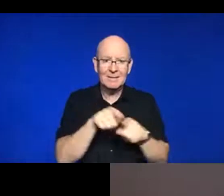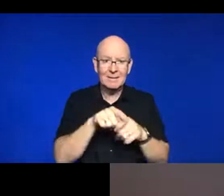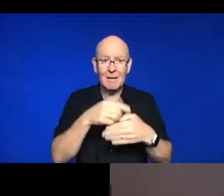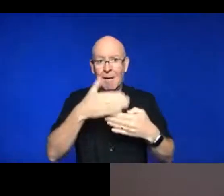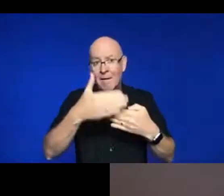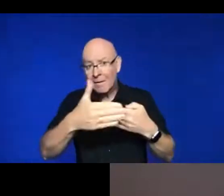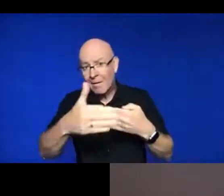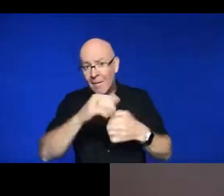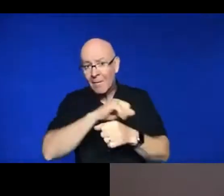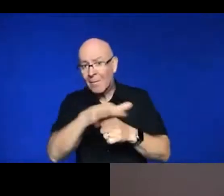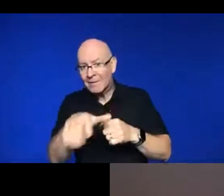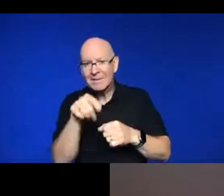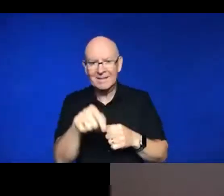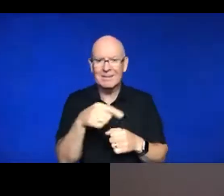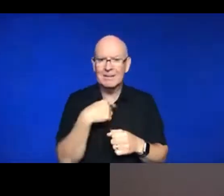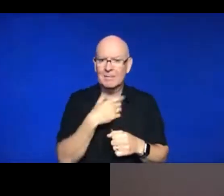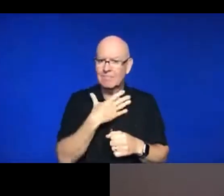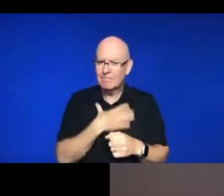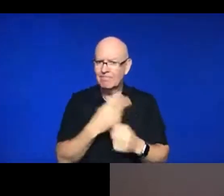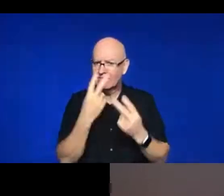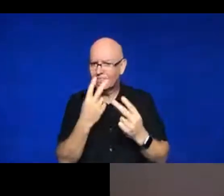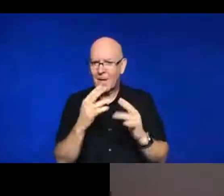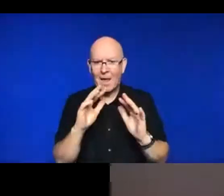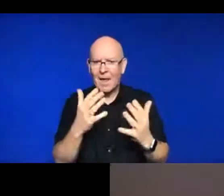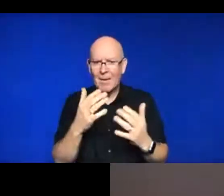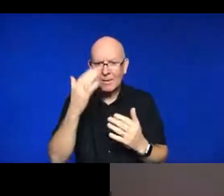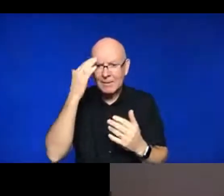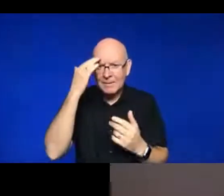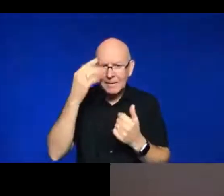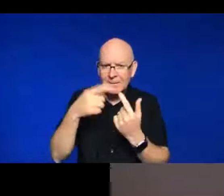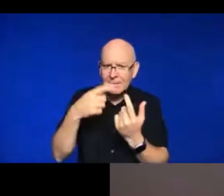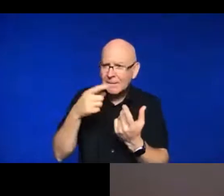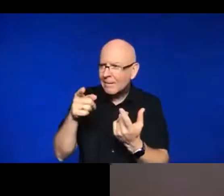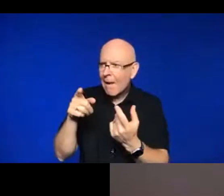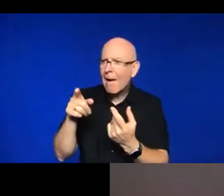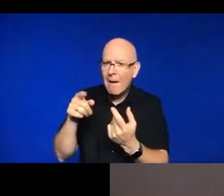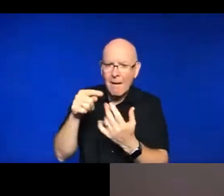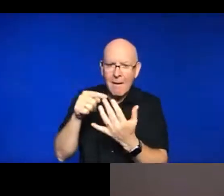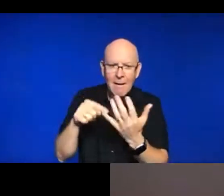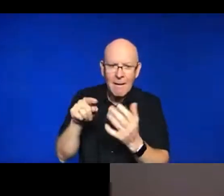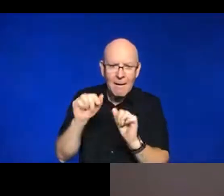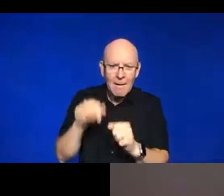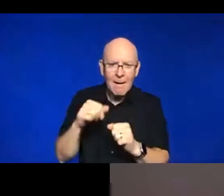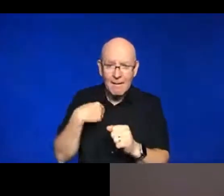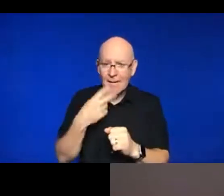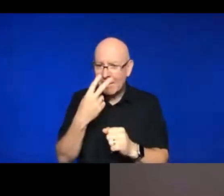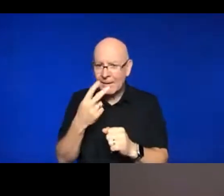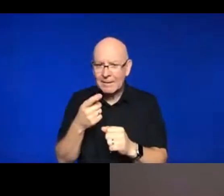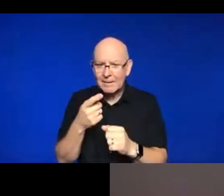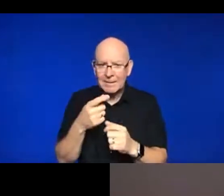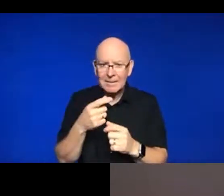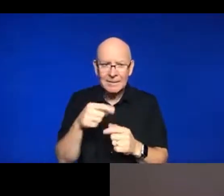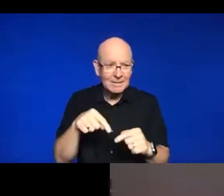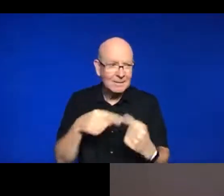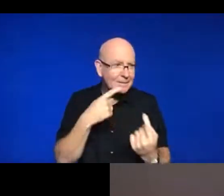And if countries would like to cutting from 0.01 is really very hard.